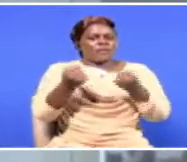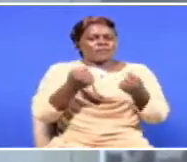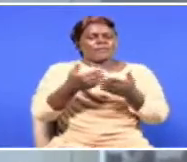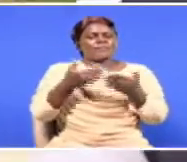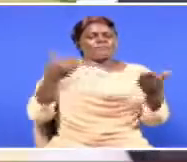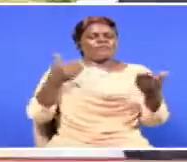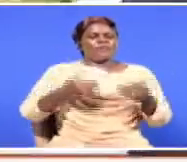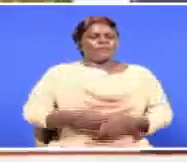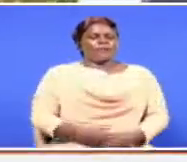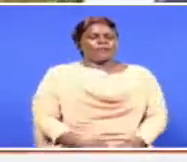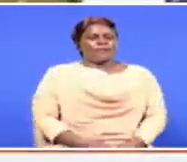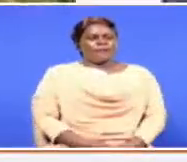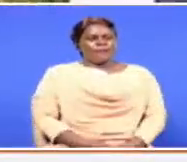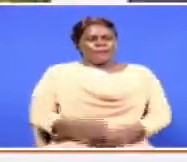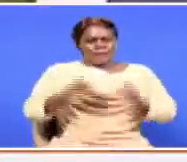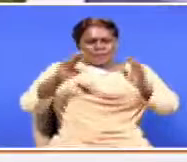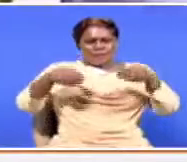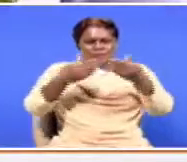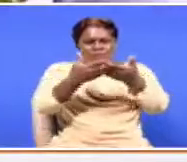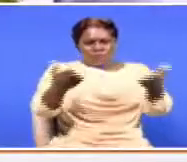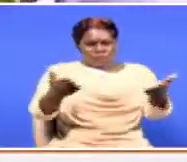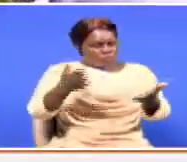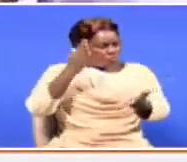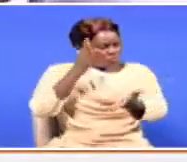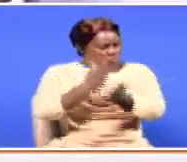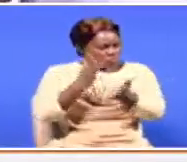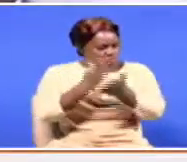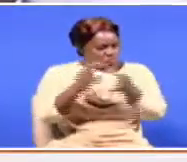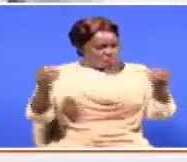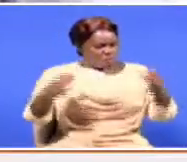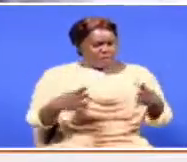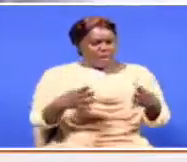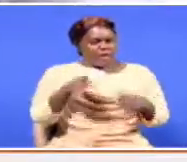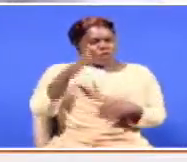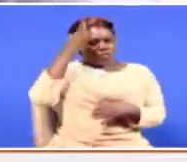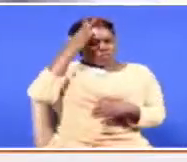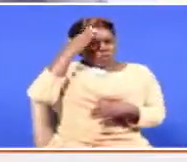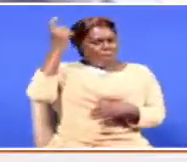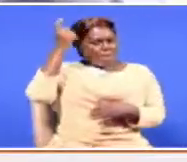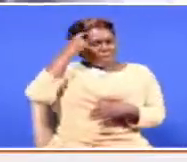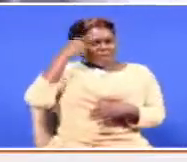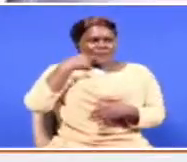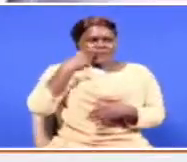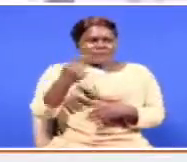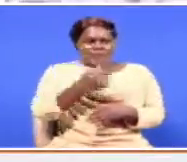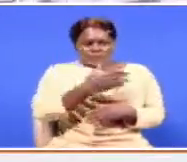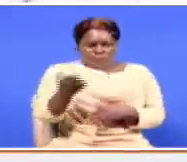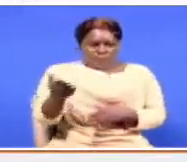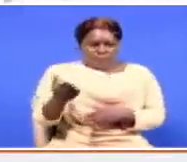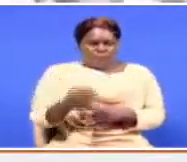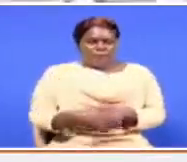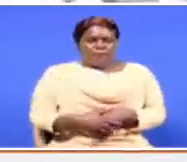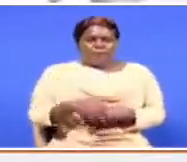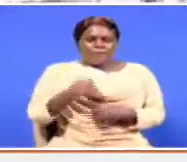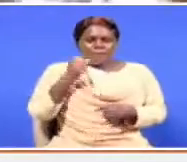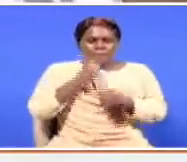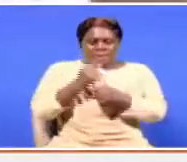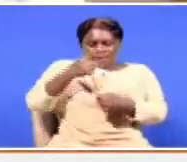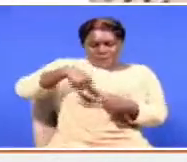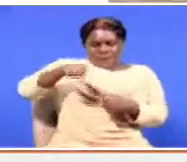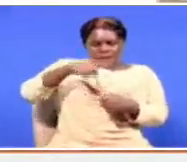them. What it's gonna give you is guarantee. You know that peace of mind I always tell you? Yes. That's what makes